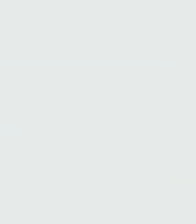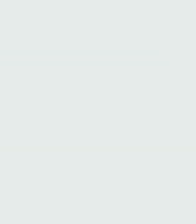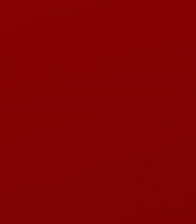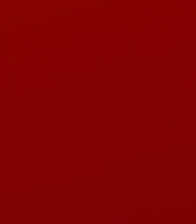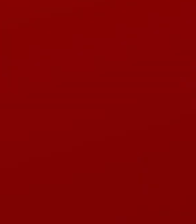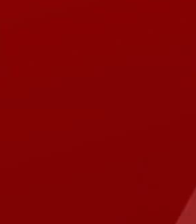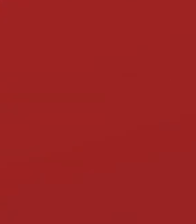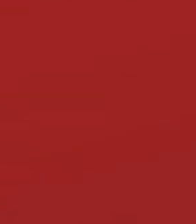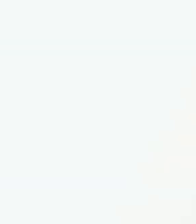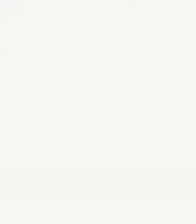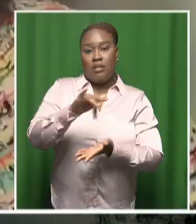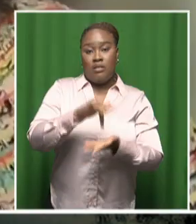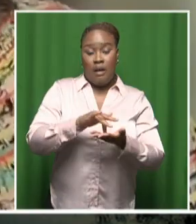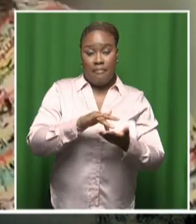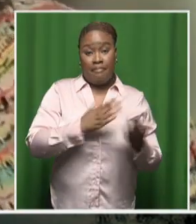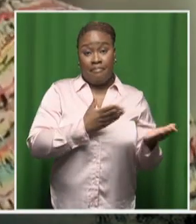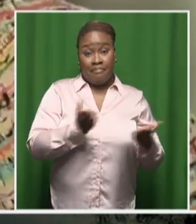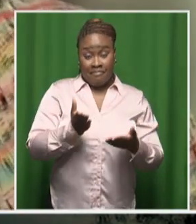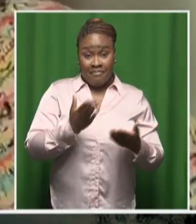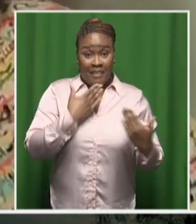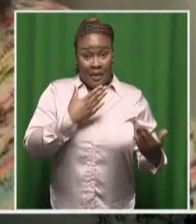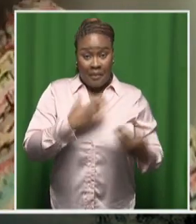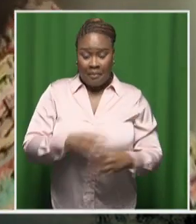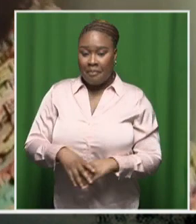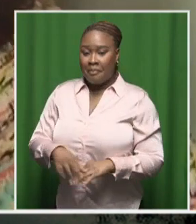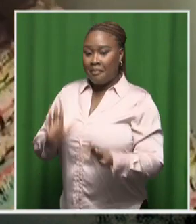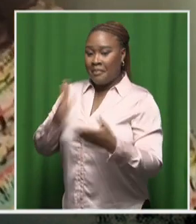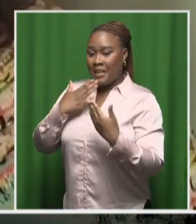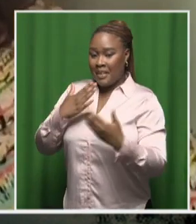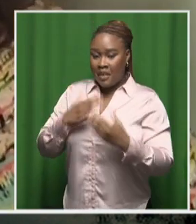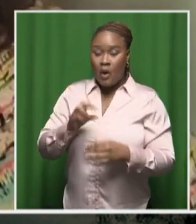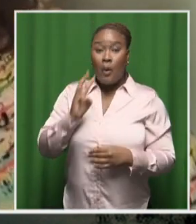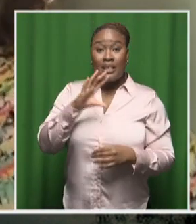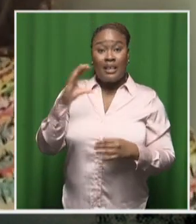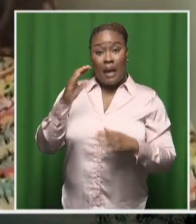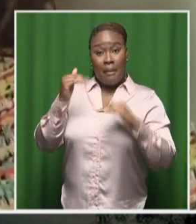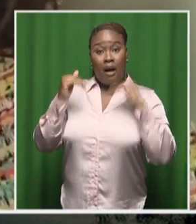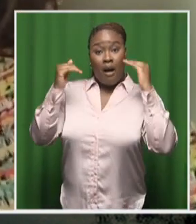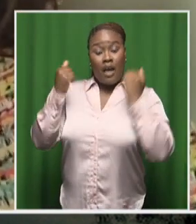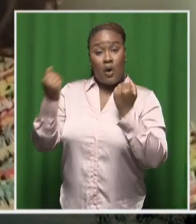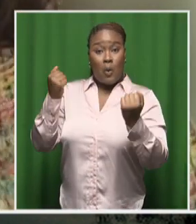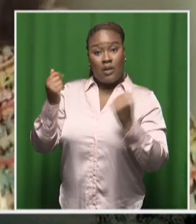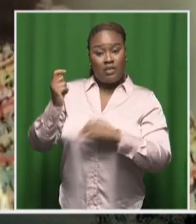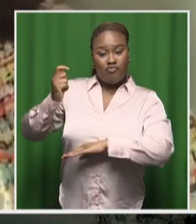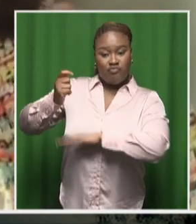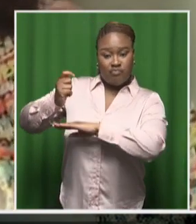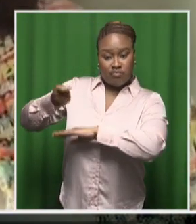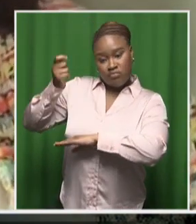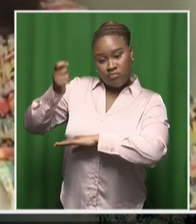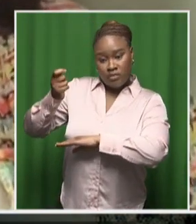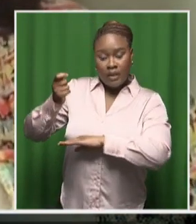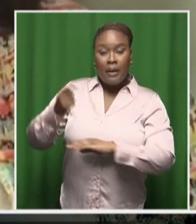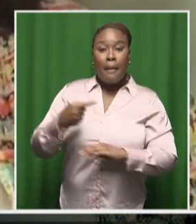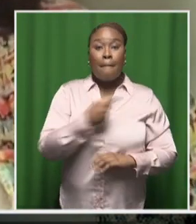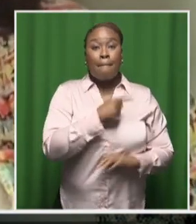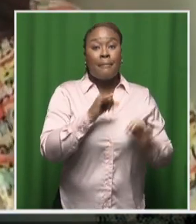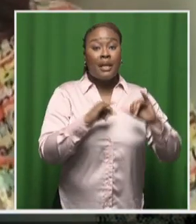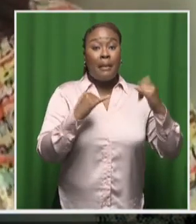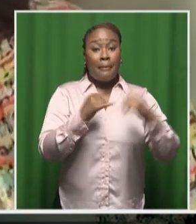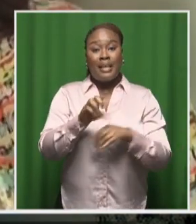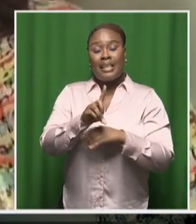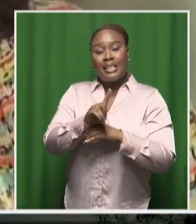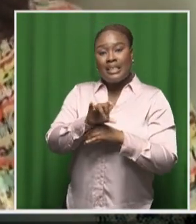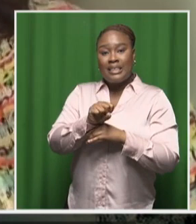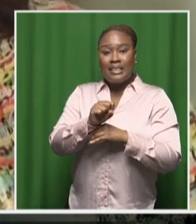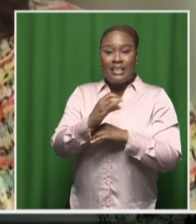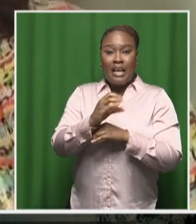you. Thank you for having us. So the Western Cape High Court, as I've mentioned, ordering Discovery Limited to